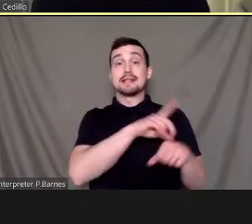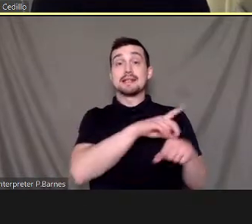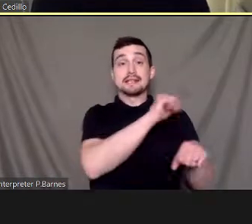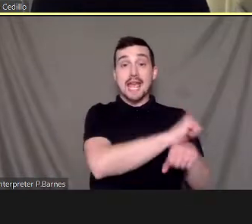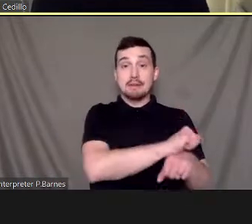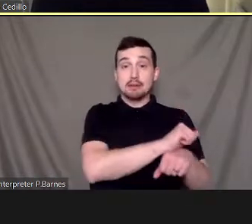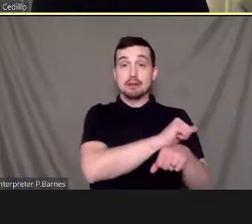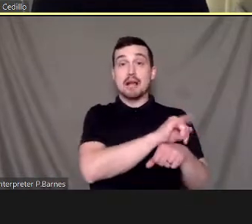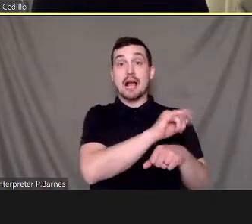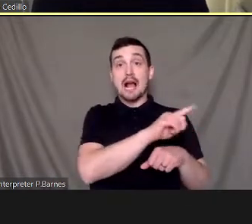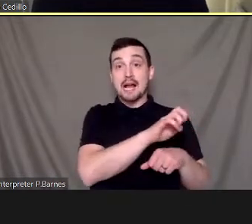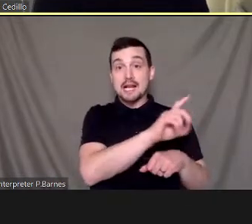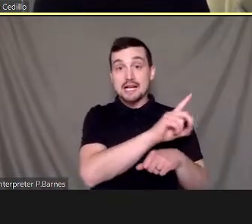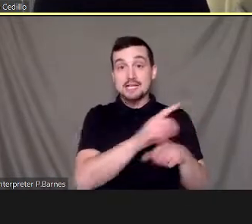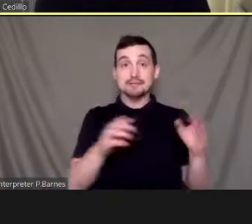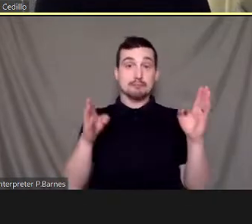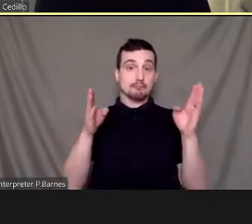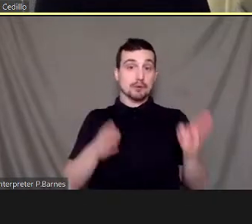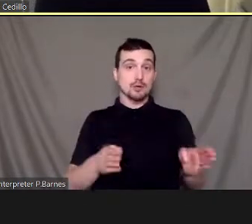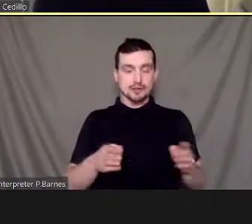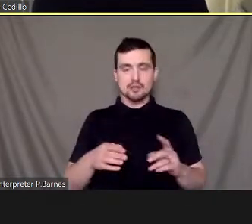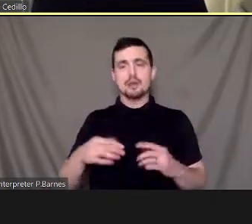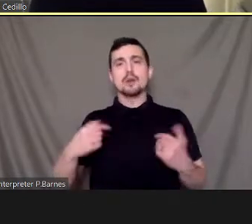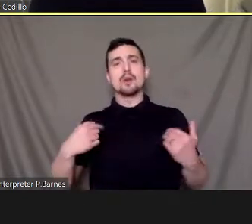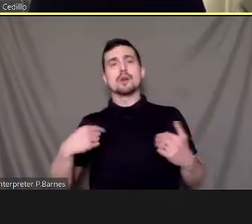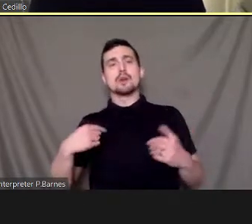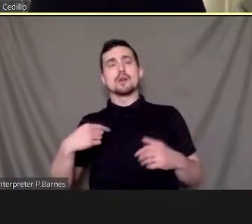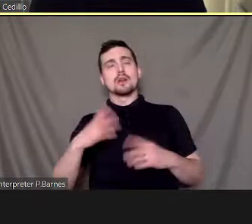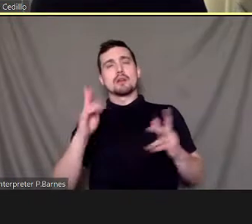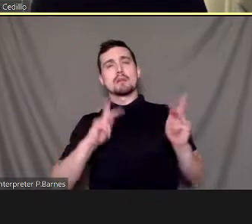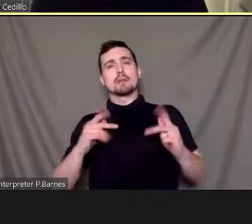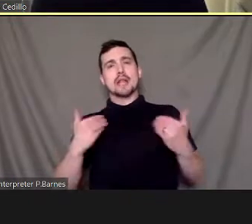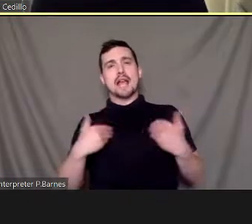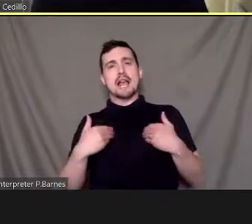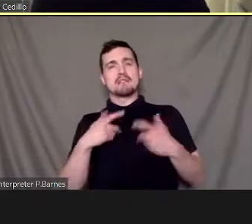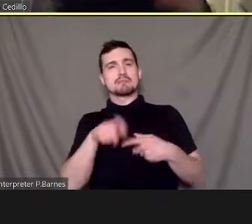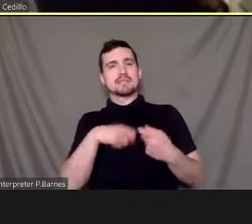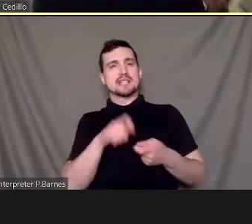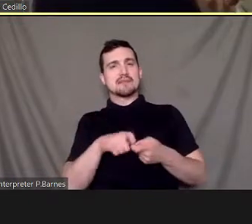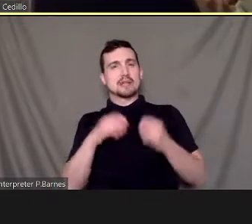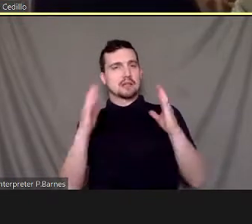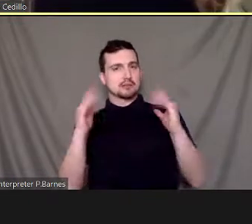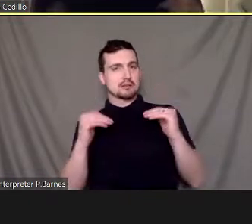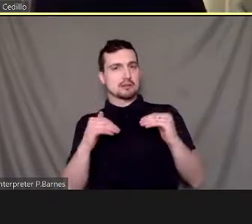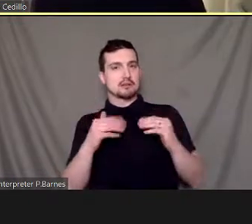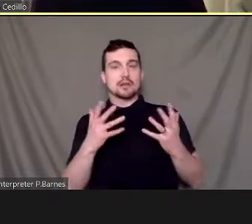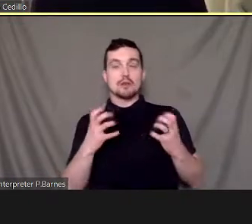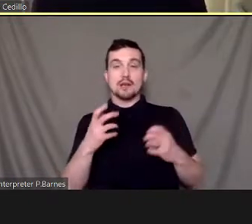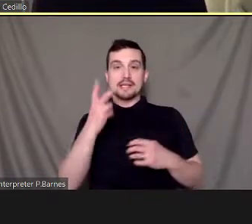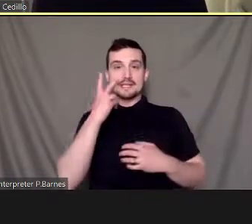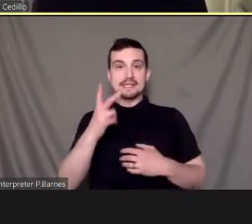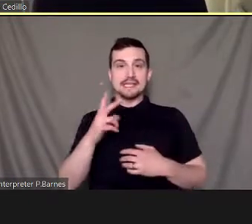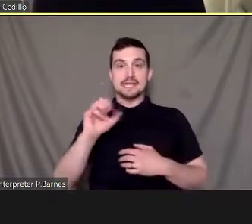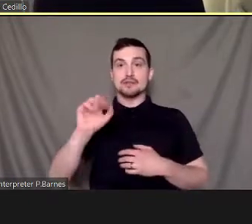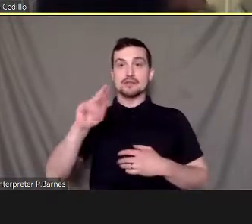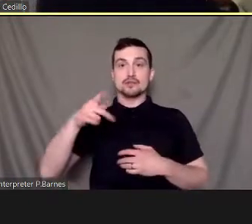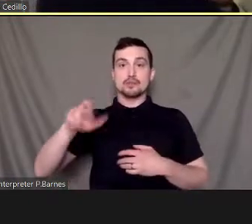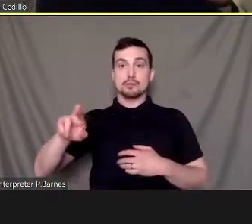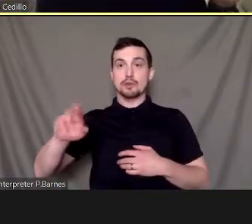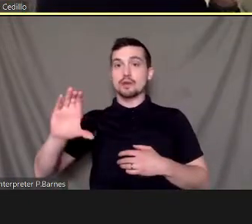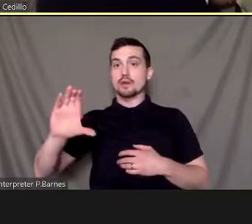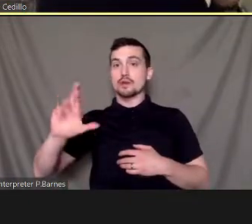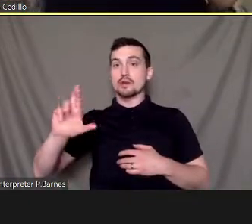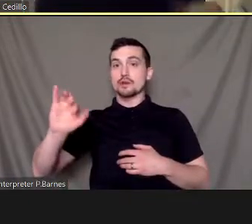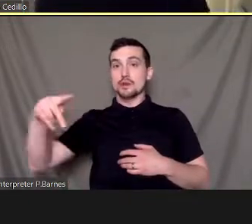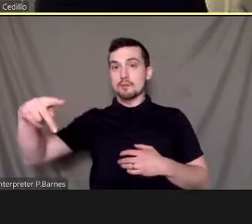then people have certain expectations, right? They want to see the super crip story. Disability